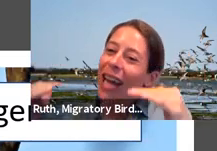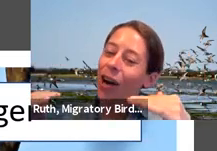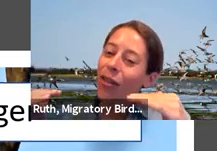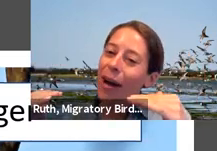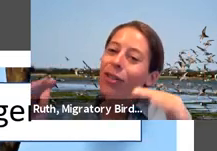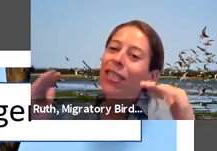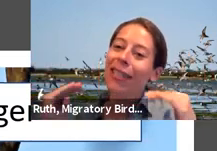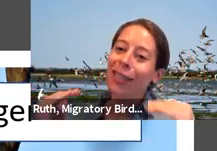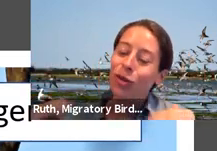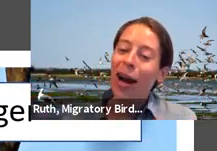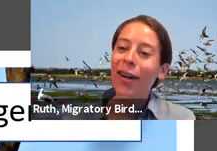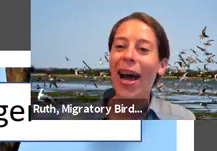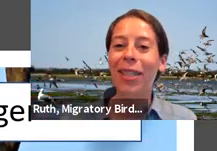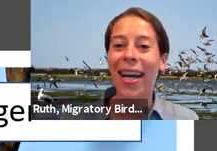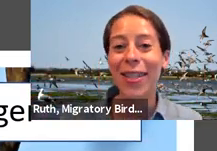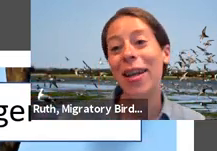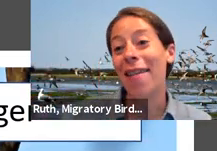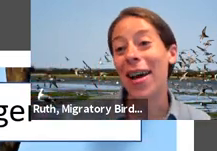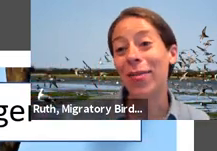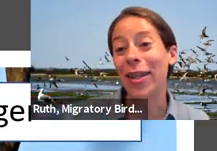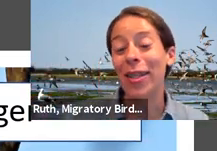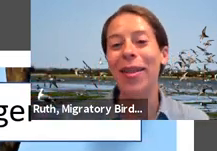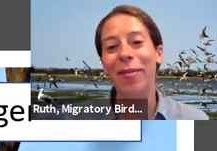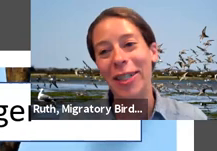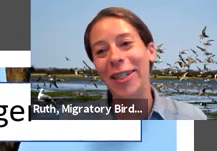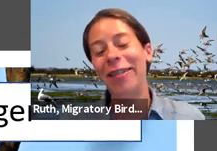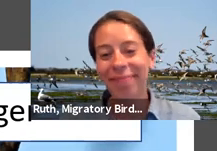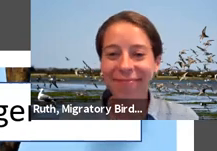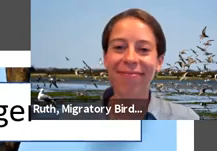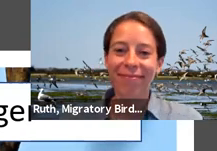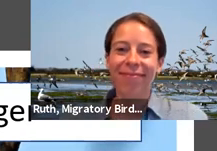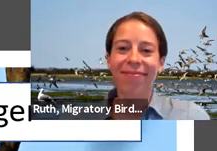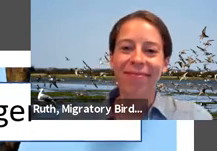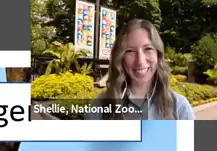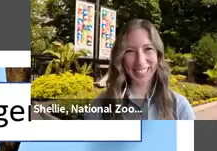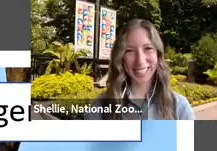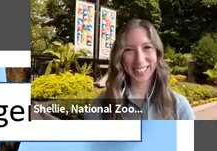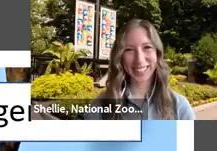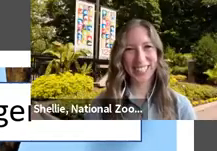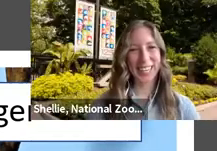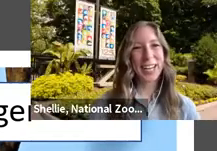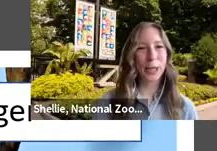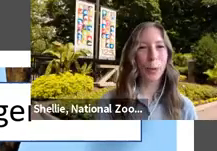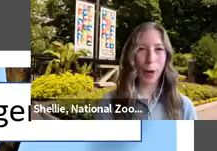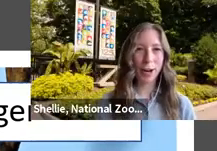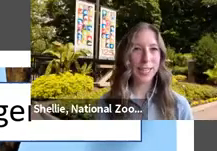to travel down the mountain into drier habitats, and that's where they spend the winter. That's really interesting. So where in